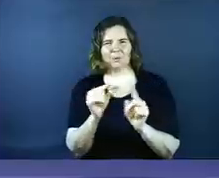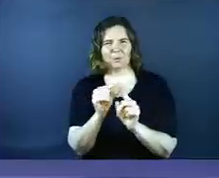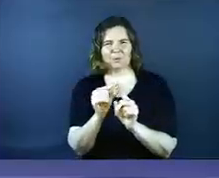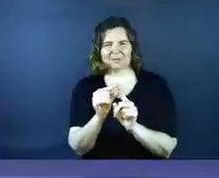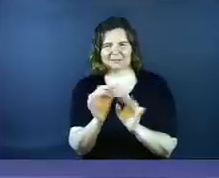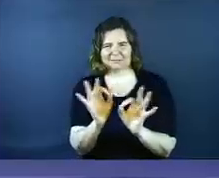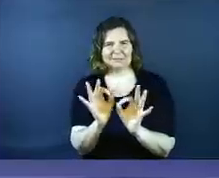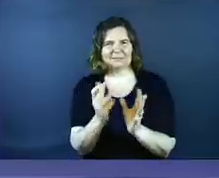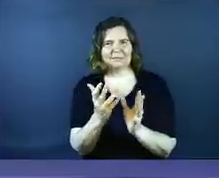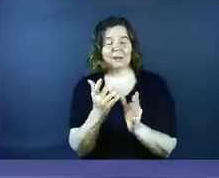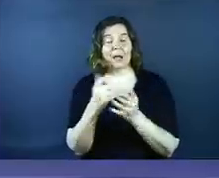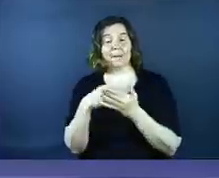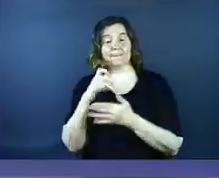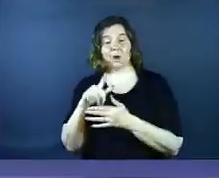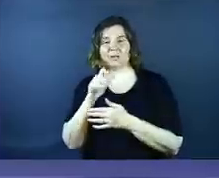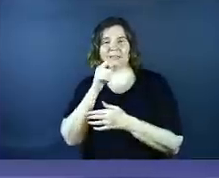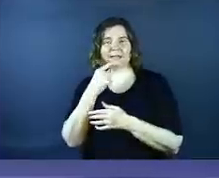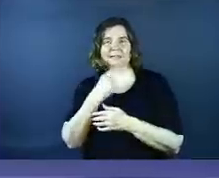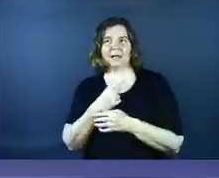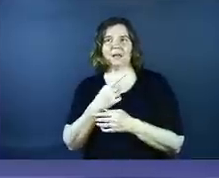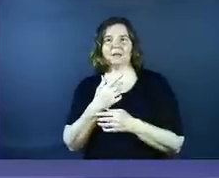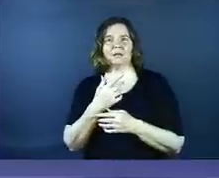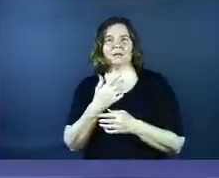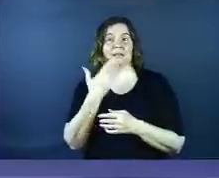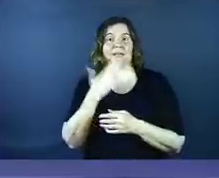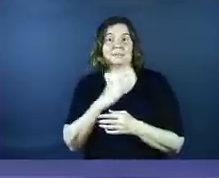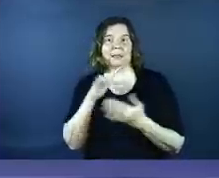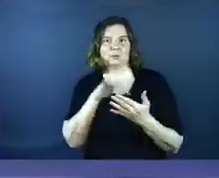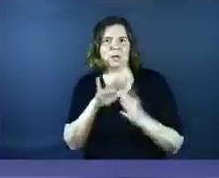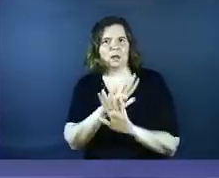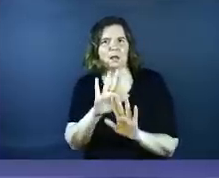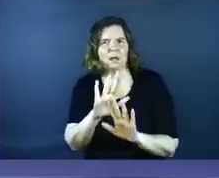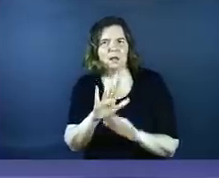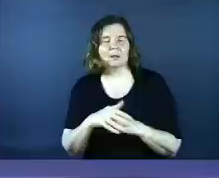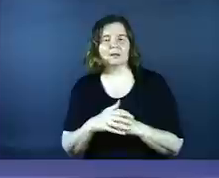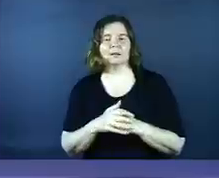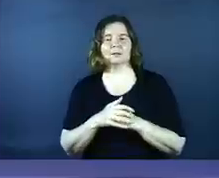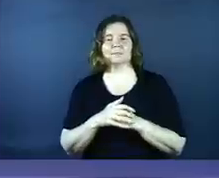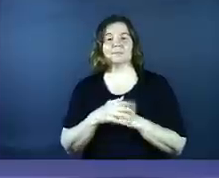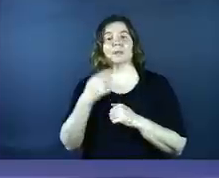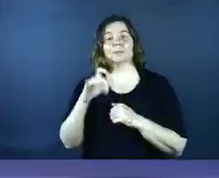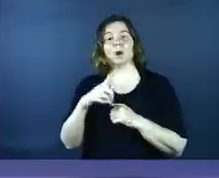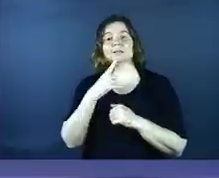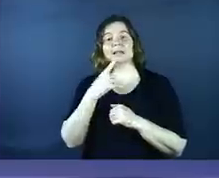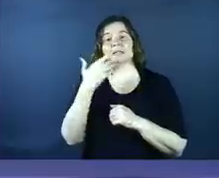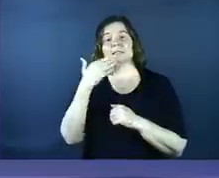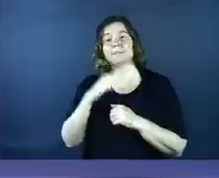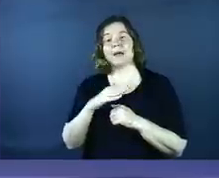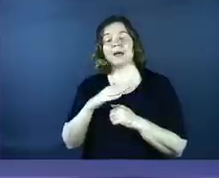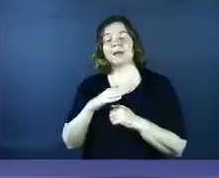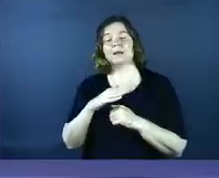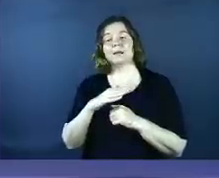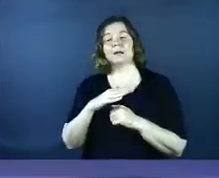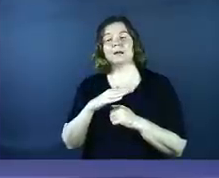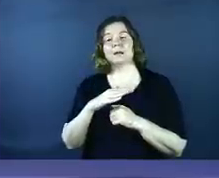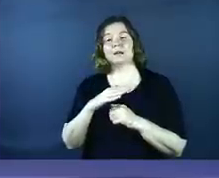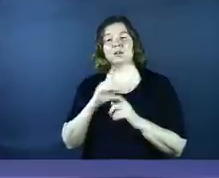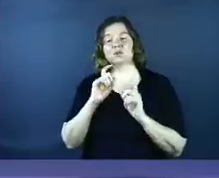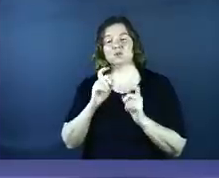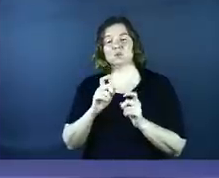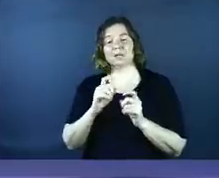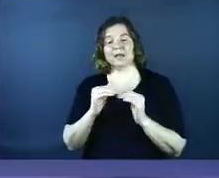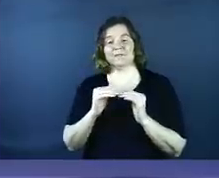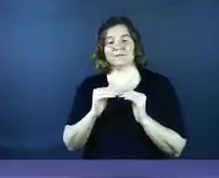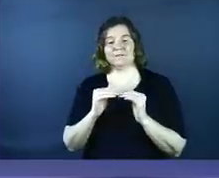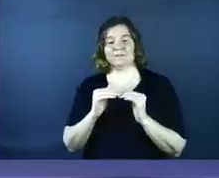words. And Paul's not saying that it's bad to study. Paul's saying it's bad to give a